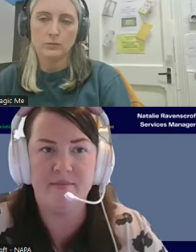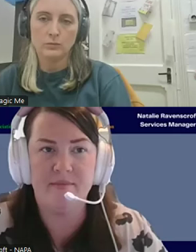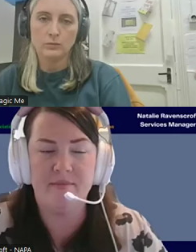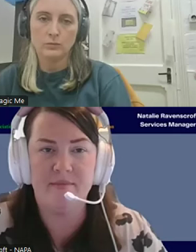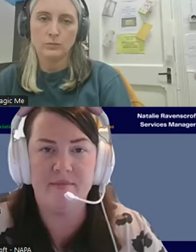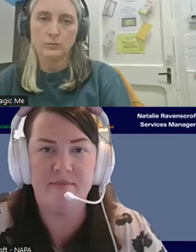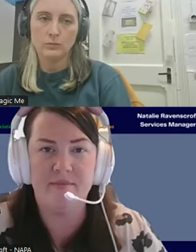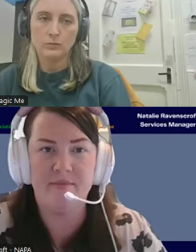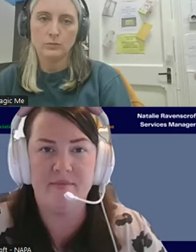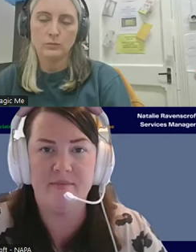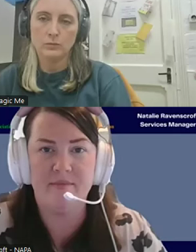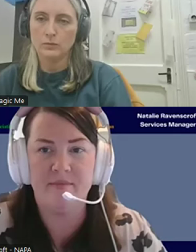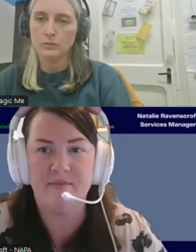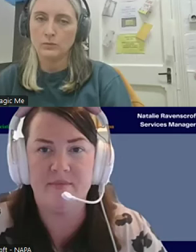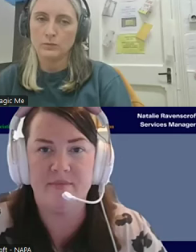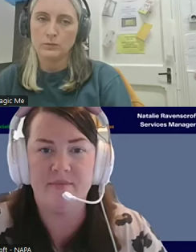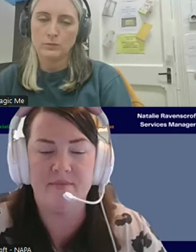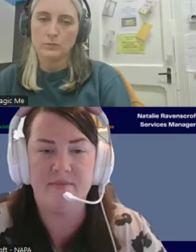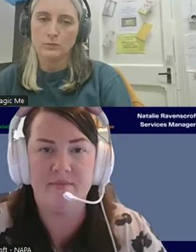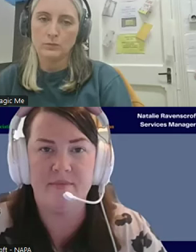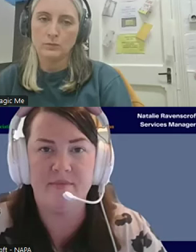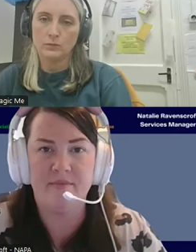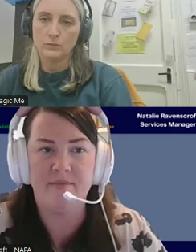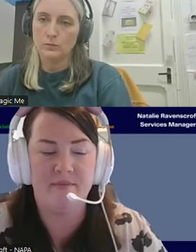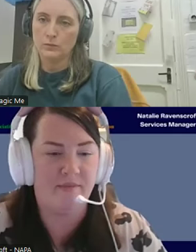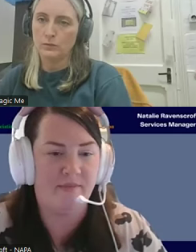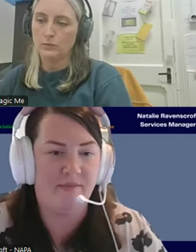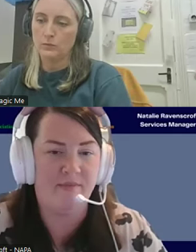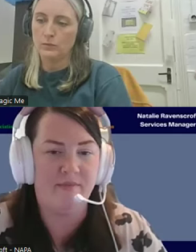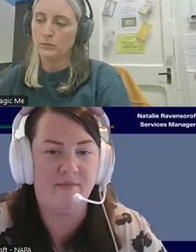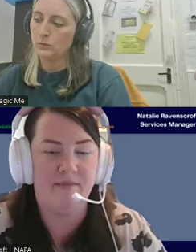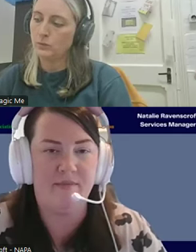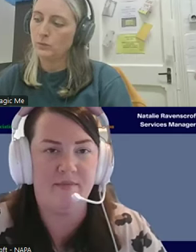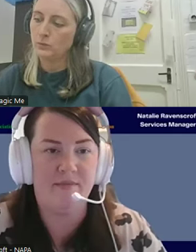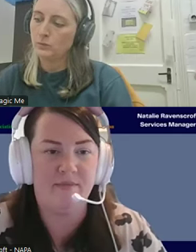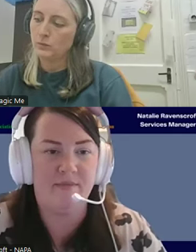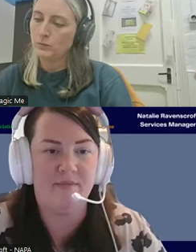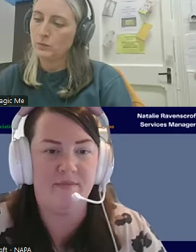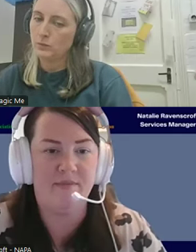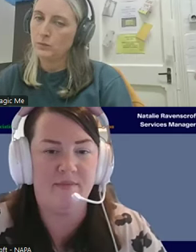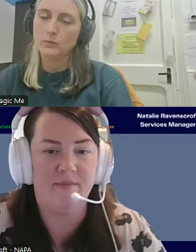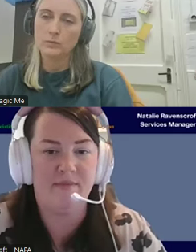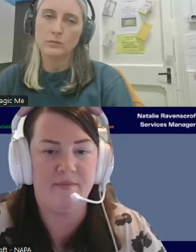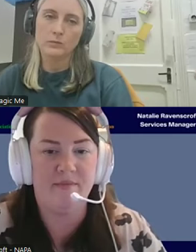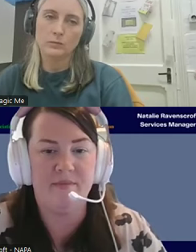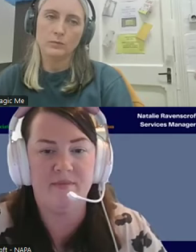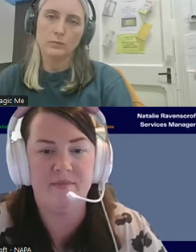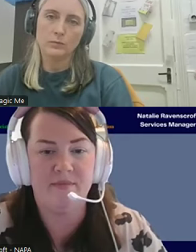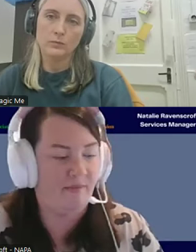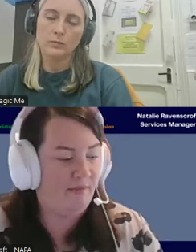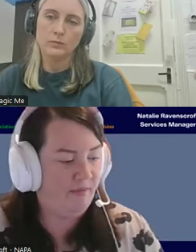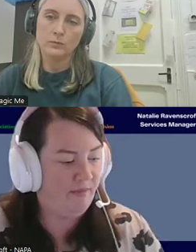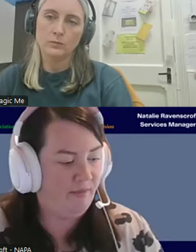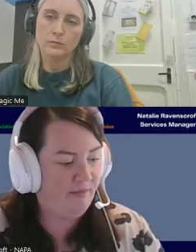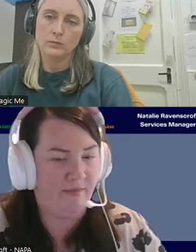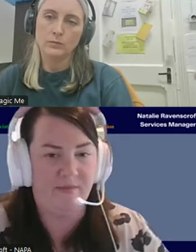home for older people. But throughout, we'll be having kind of hosting different opportunities for speakers, for project shares, and for you to talk and